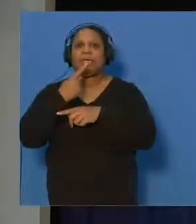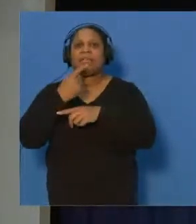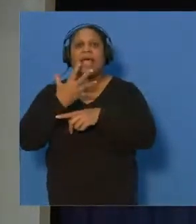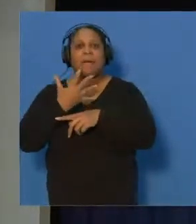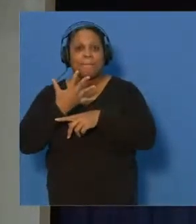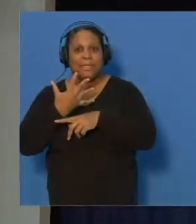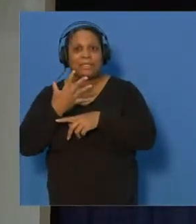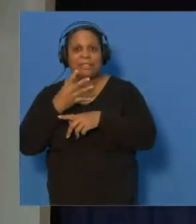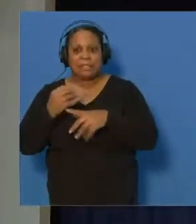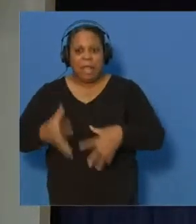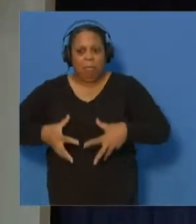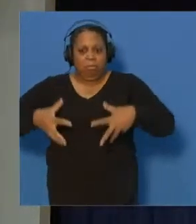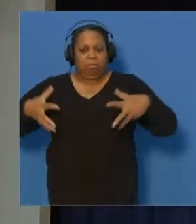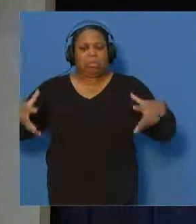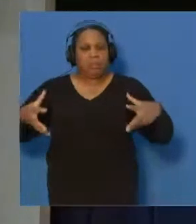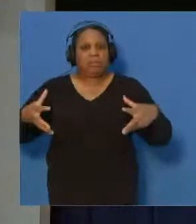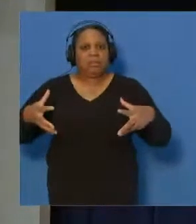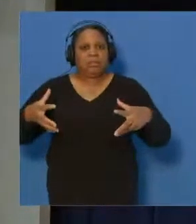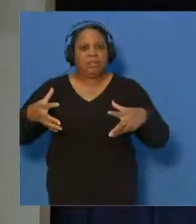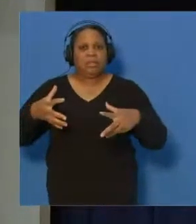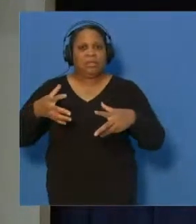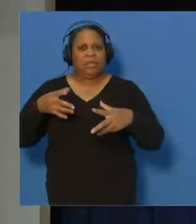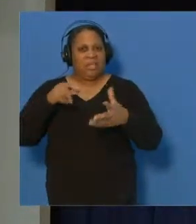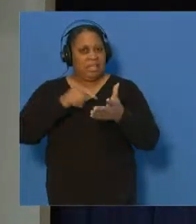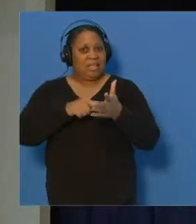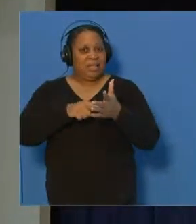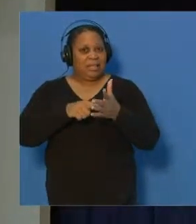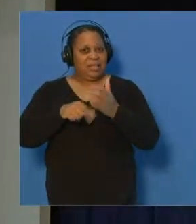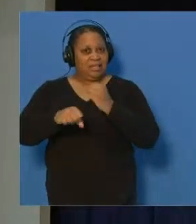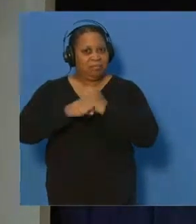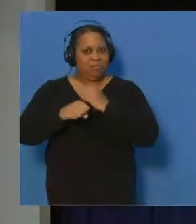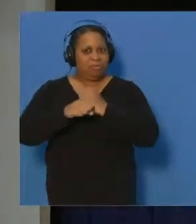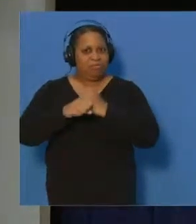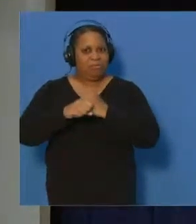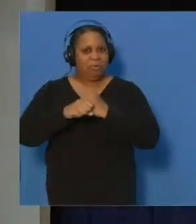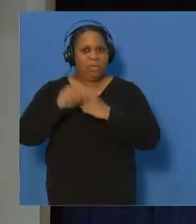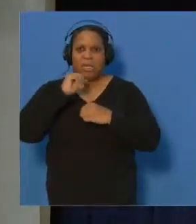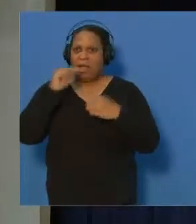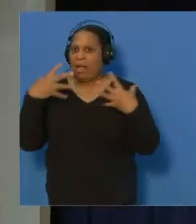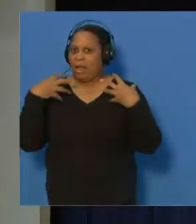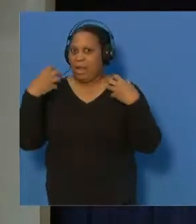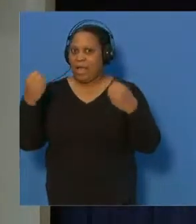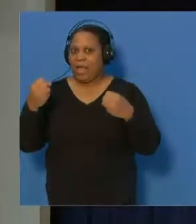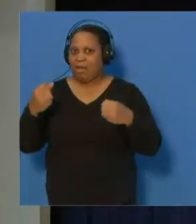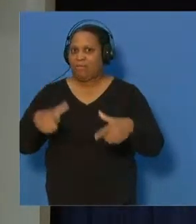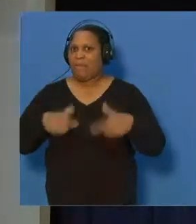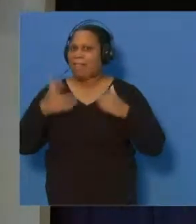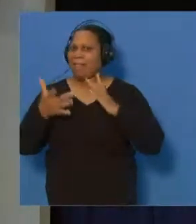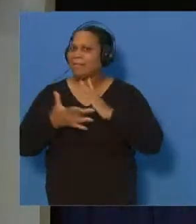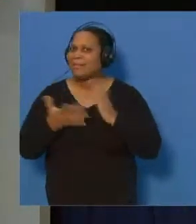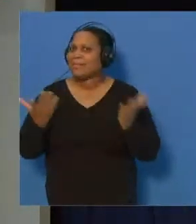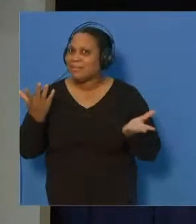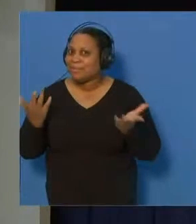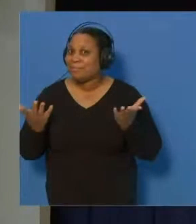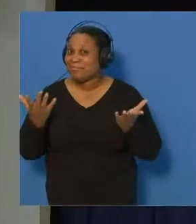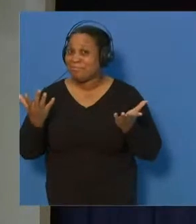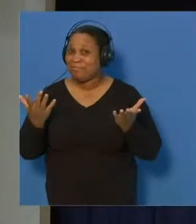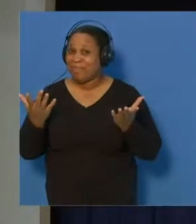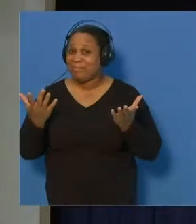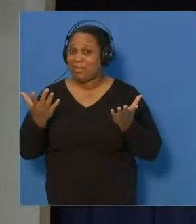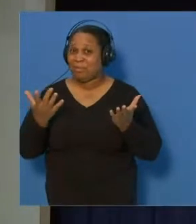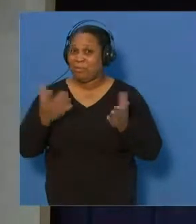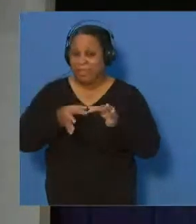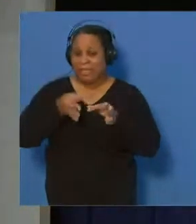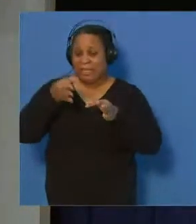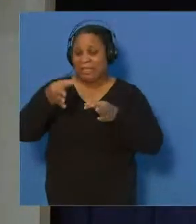that shelter in place may be promoting unhealthy sedentary lifestyles? I figured maybe we can talk about expanding exercise